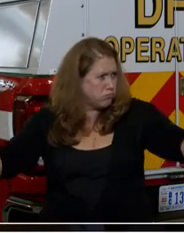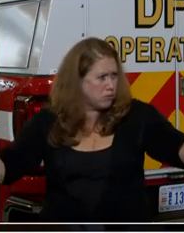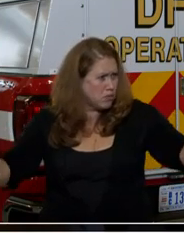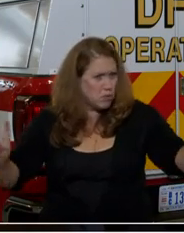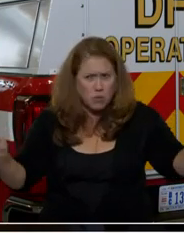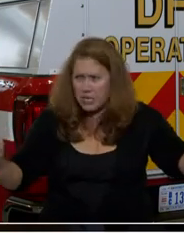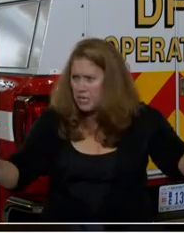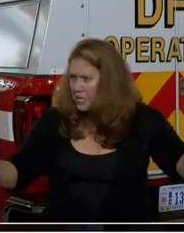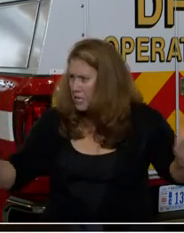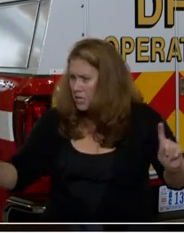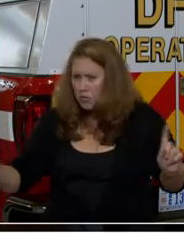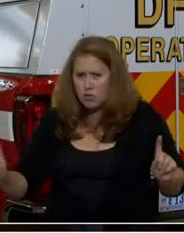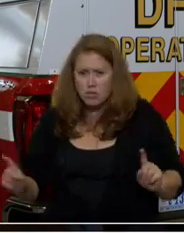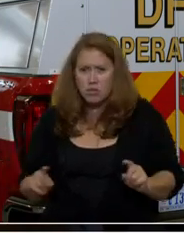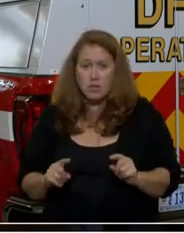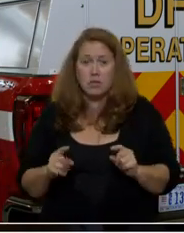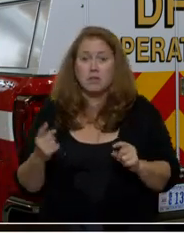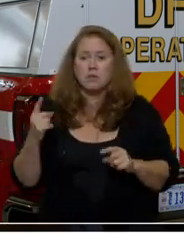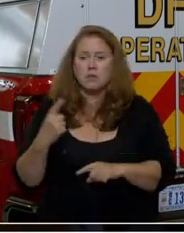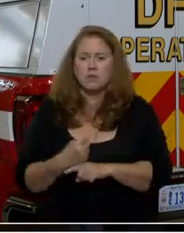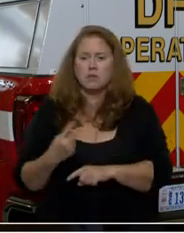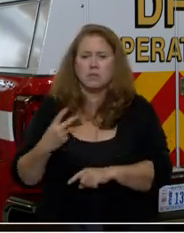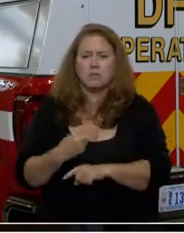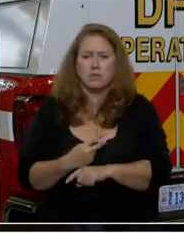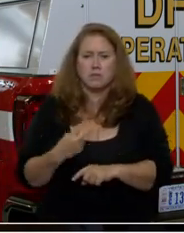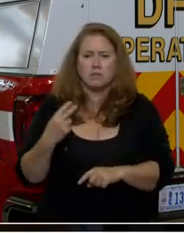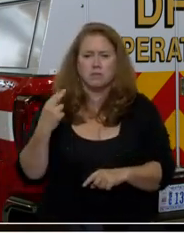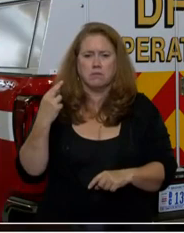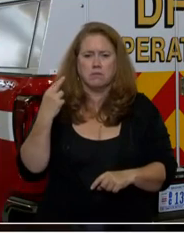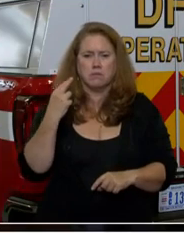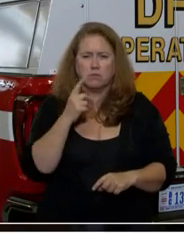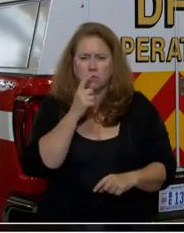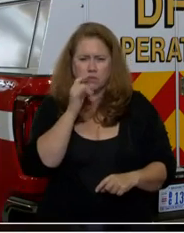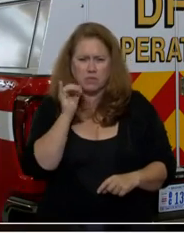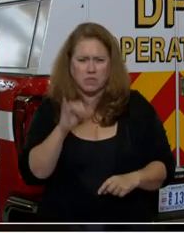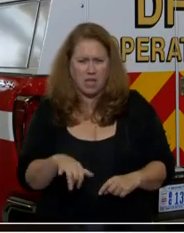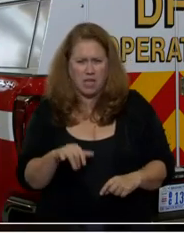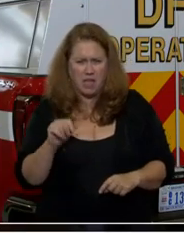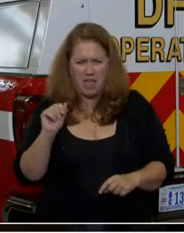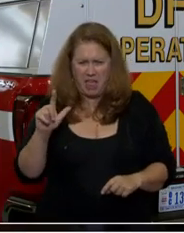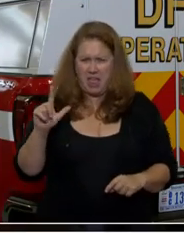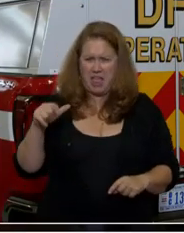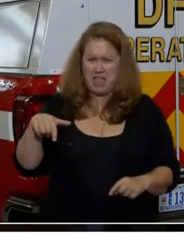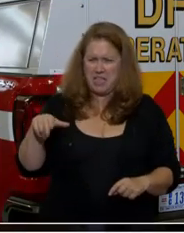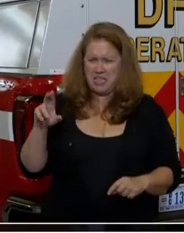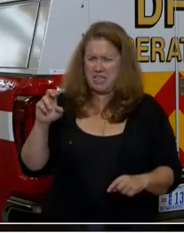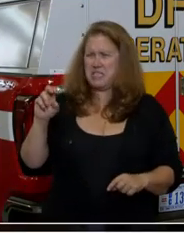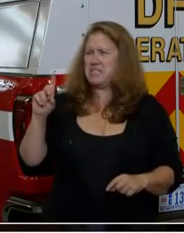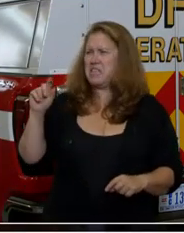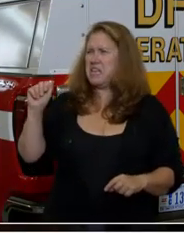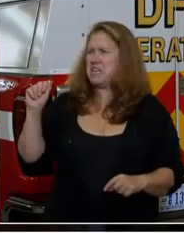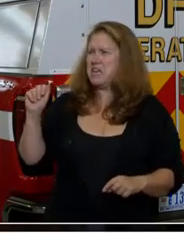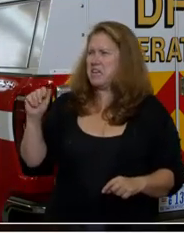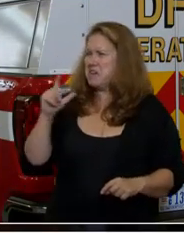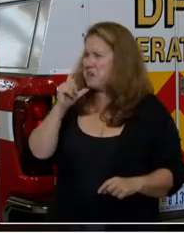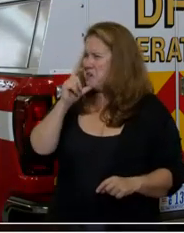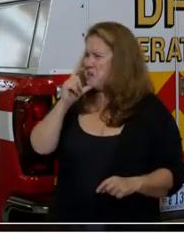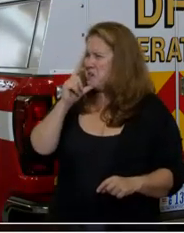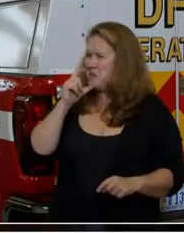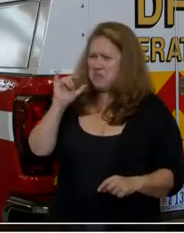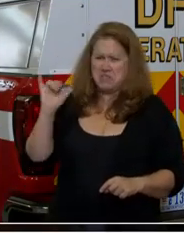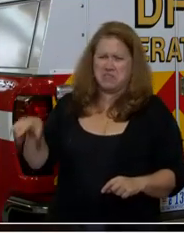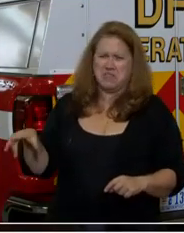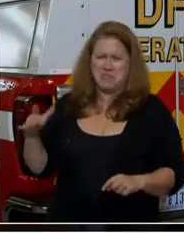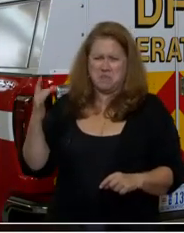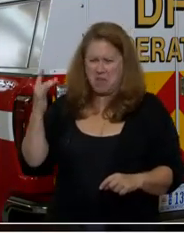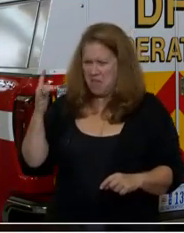in the days afterward, who the heck is Al Qaeda and why are they mad at us? So what do we tell a new